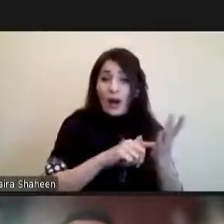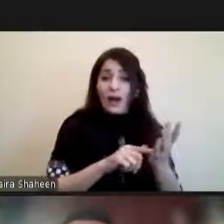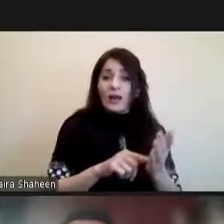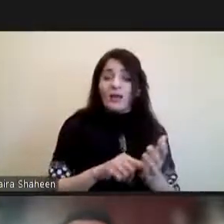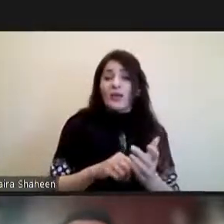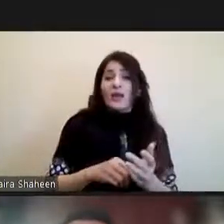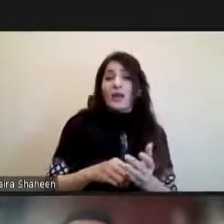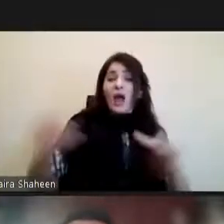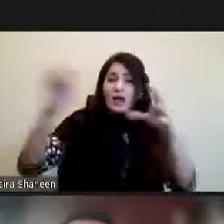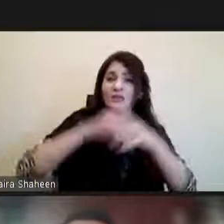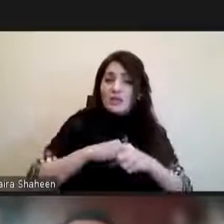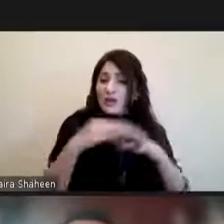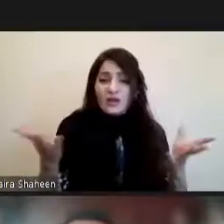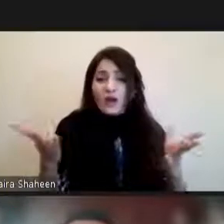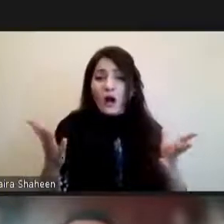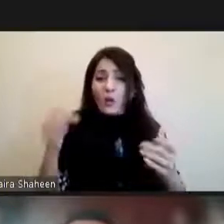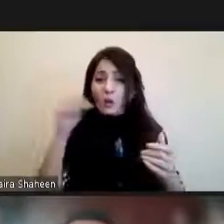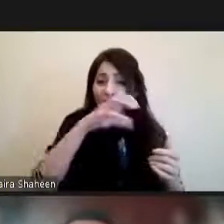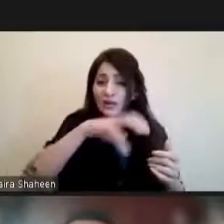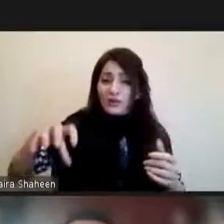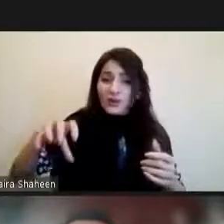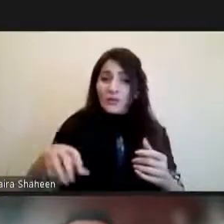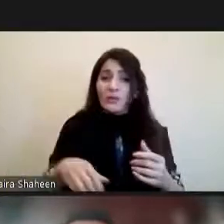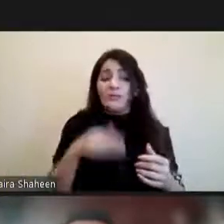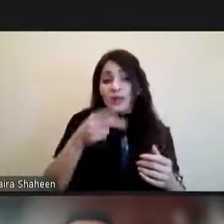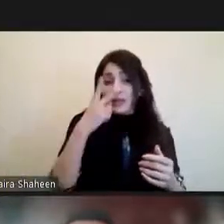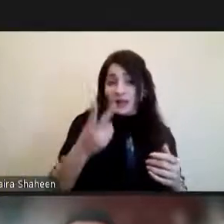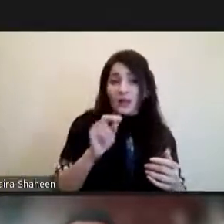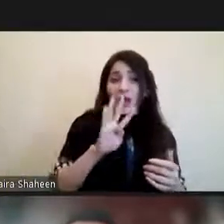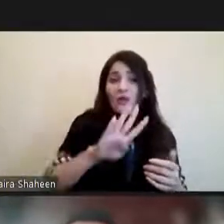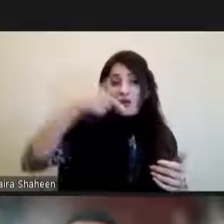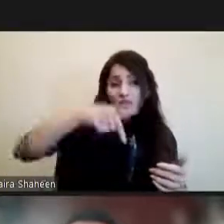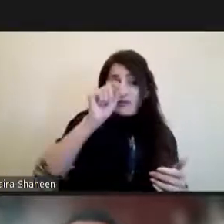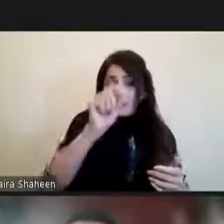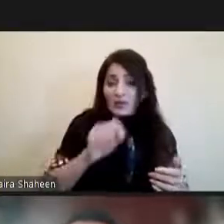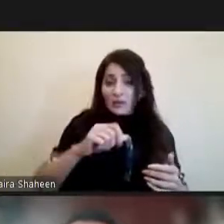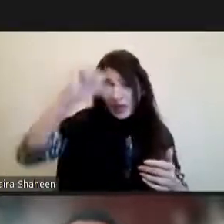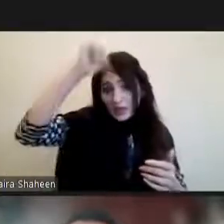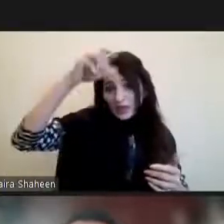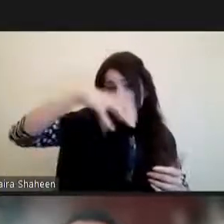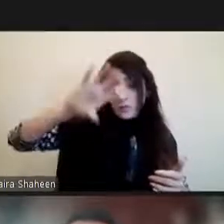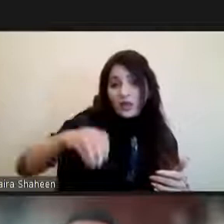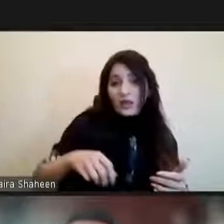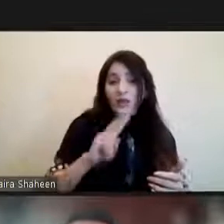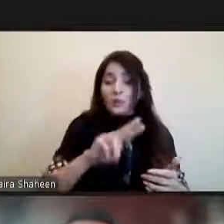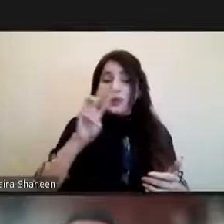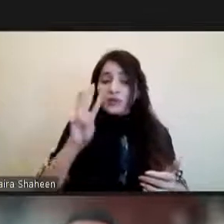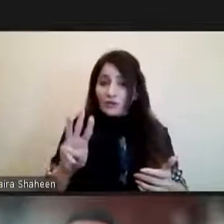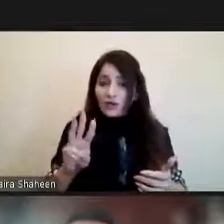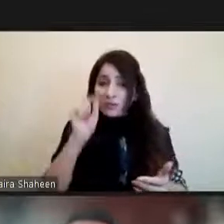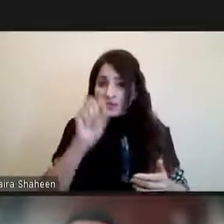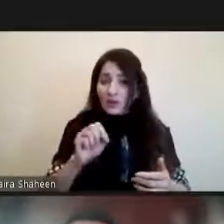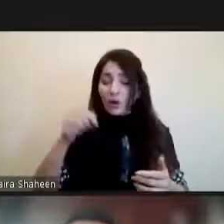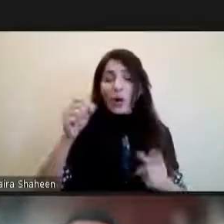as follows. In Bangladesh, it's 47%. In India, it's 23%. And in Pakistan, it's